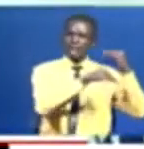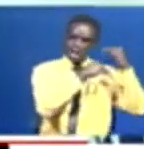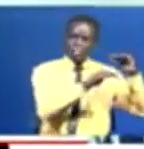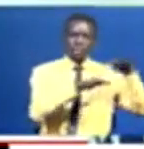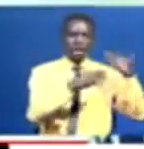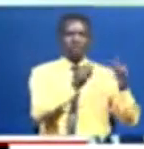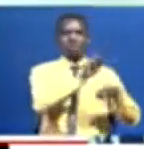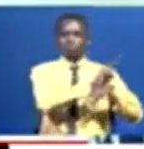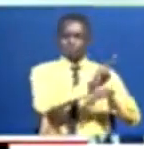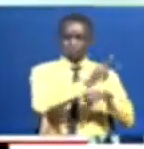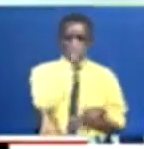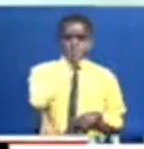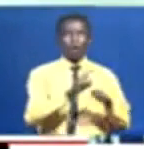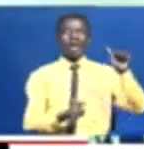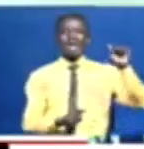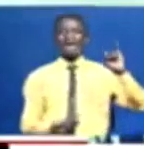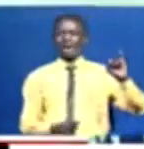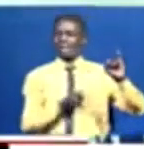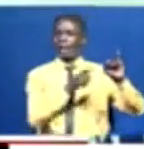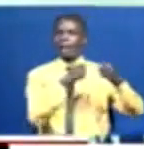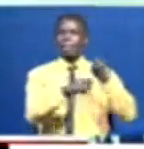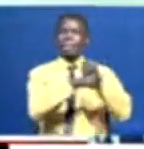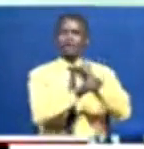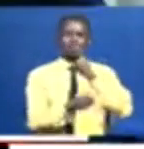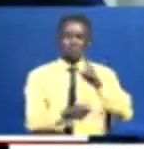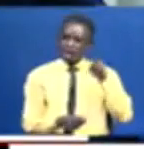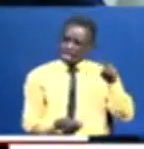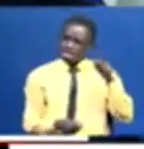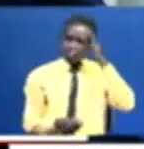use of AI and ensure that it is purposed for more